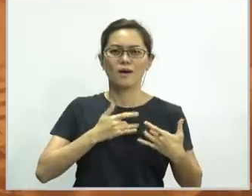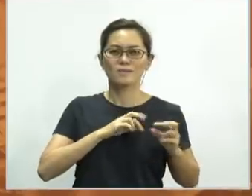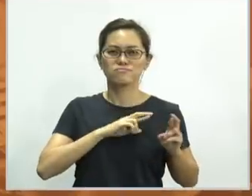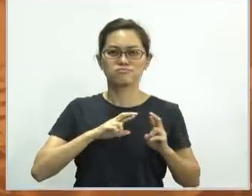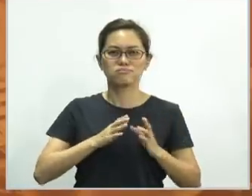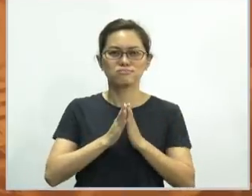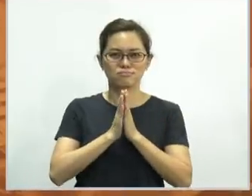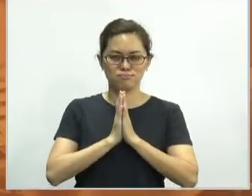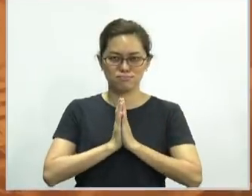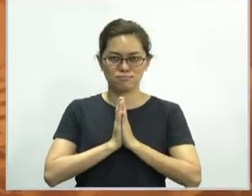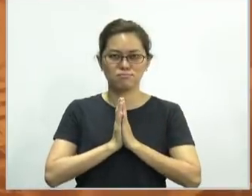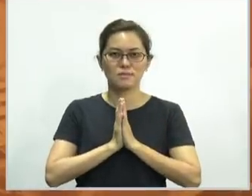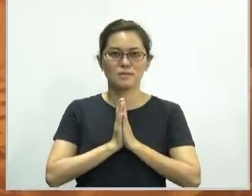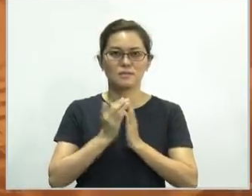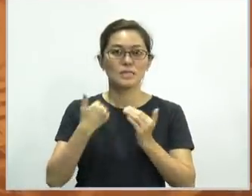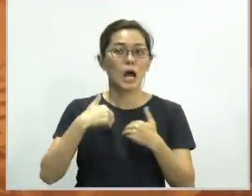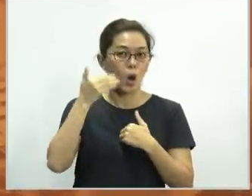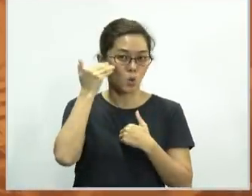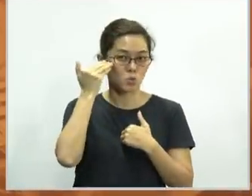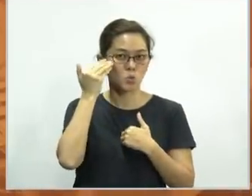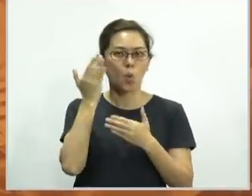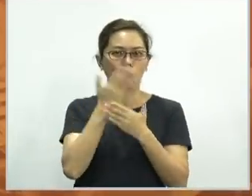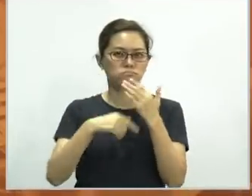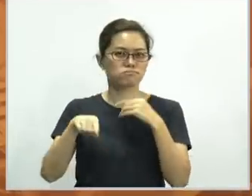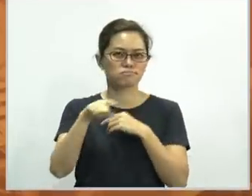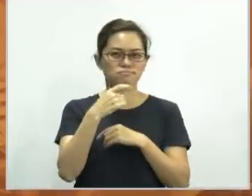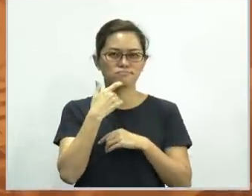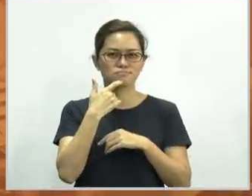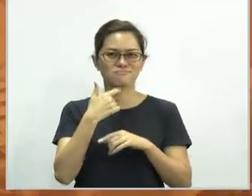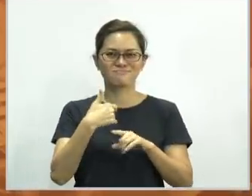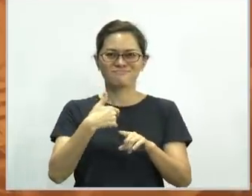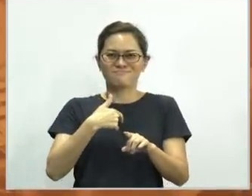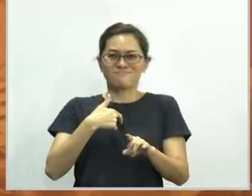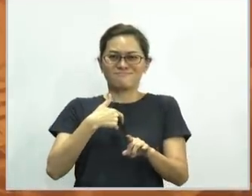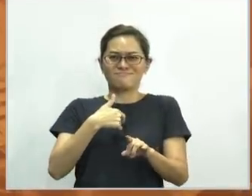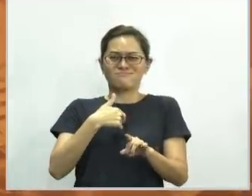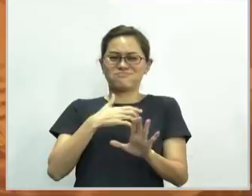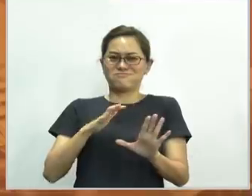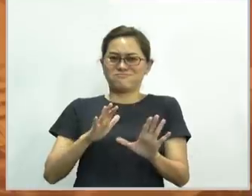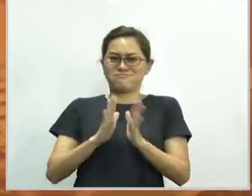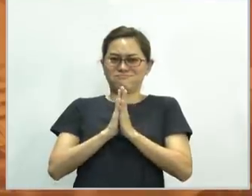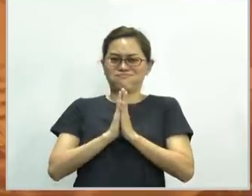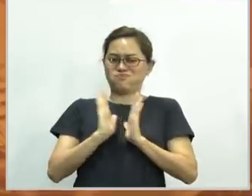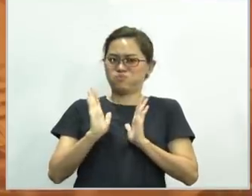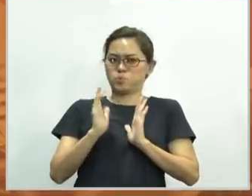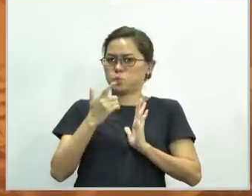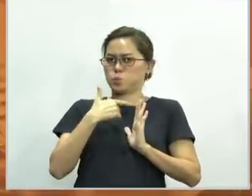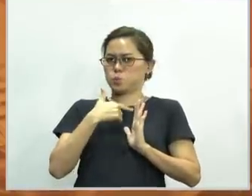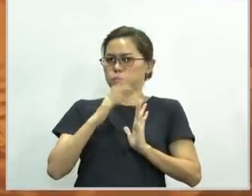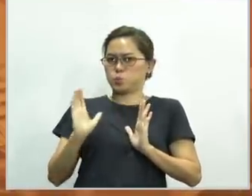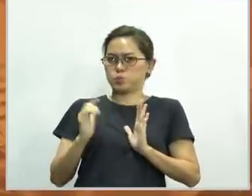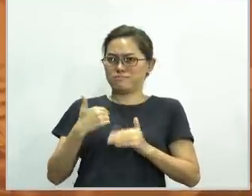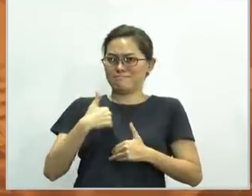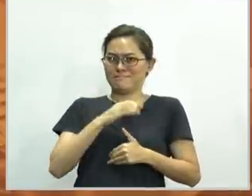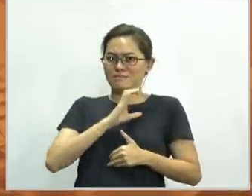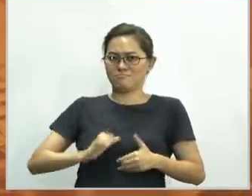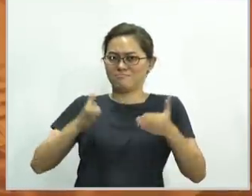know some of you might say, you know, I'm not religious. I'm not a